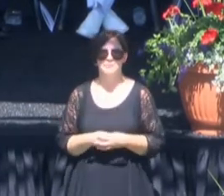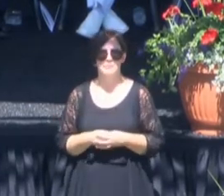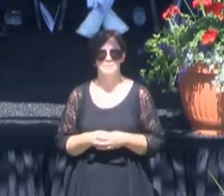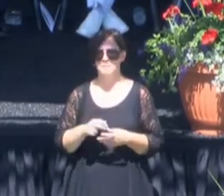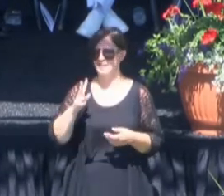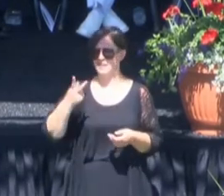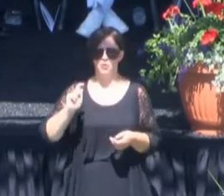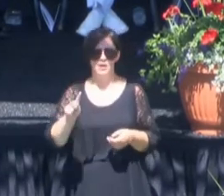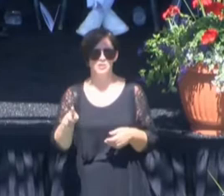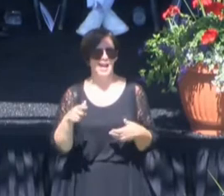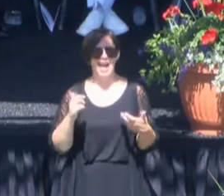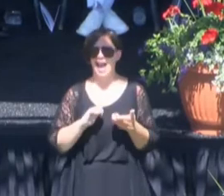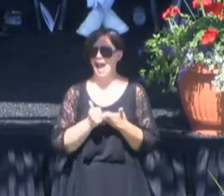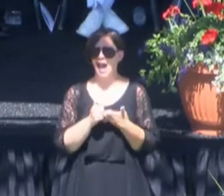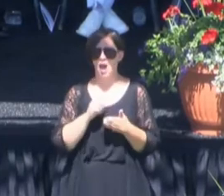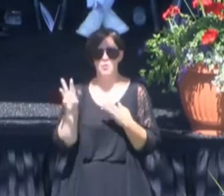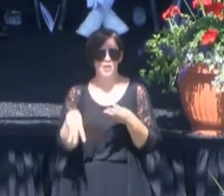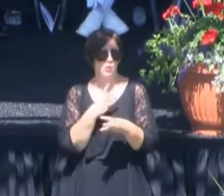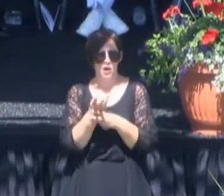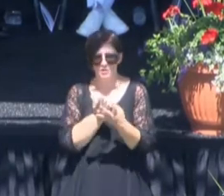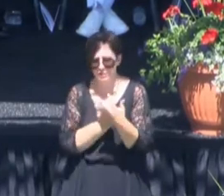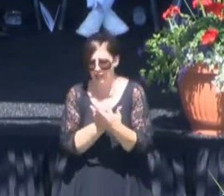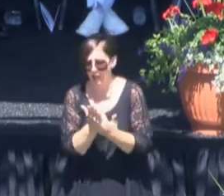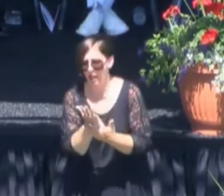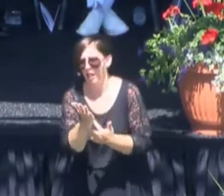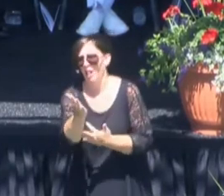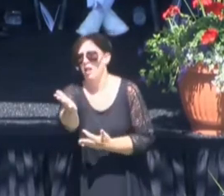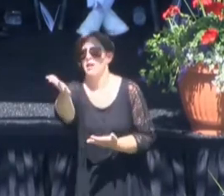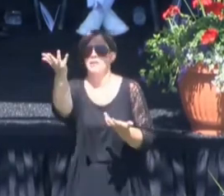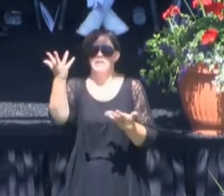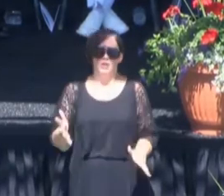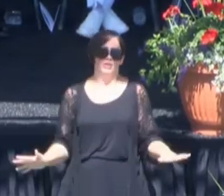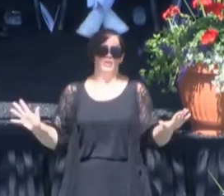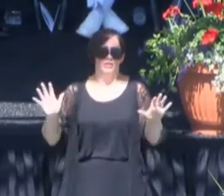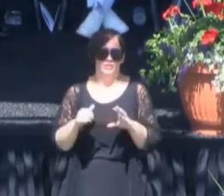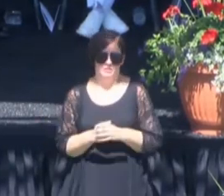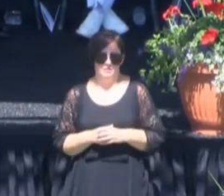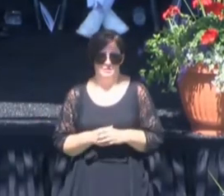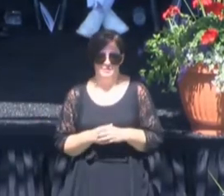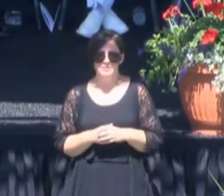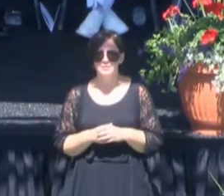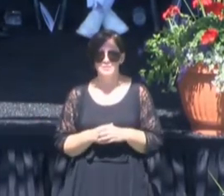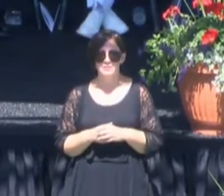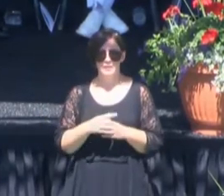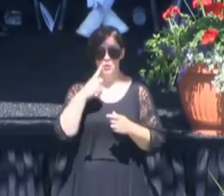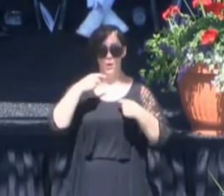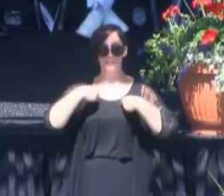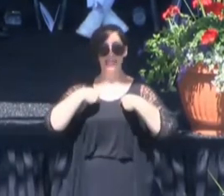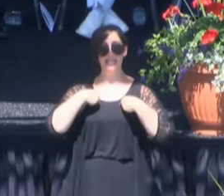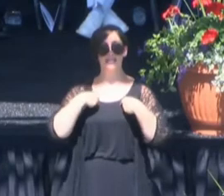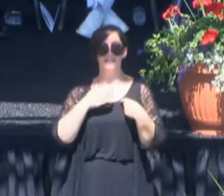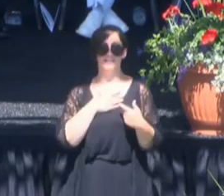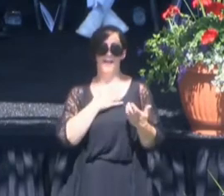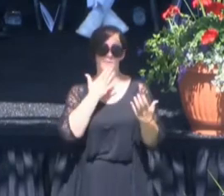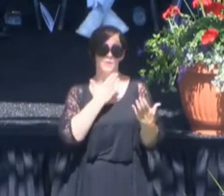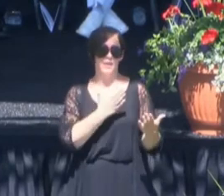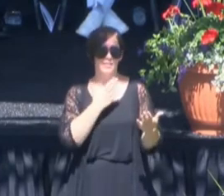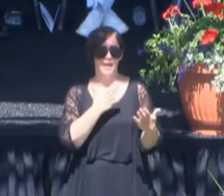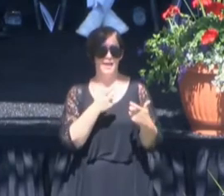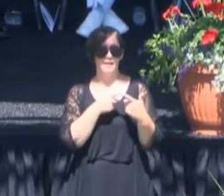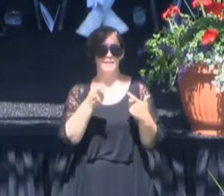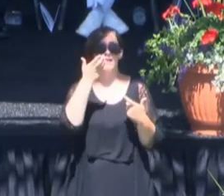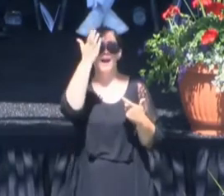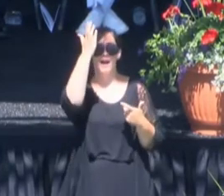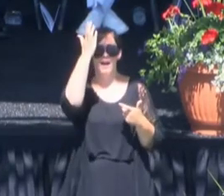Second question, how in the world did we make it through? That's a real question right there. As for me, my thanks goes to the big man